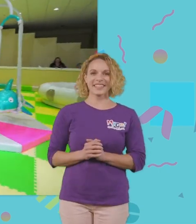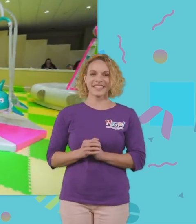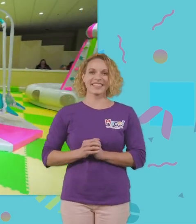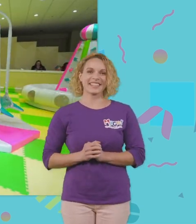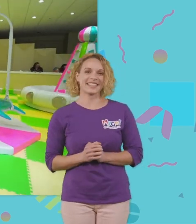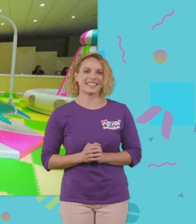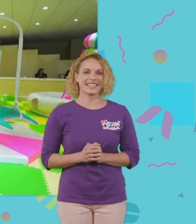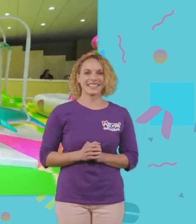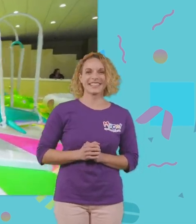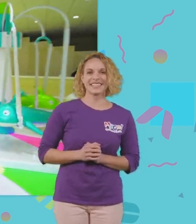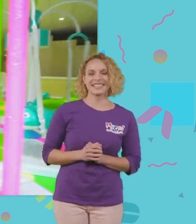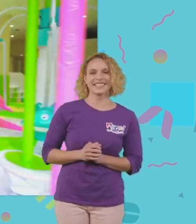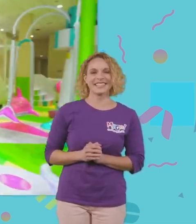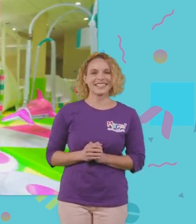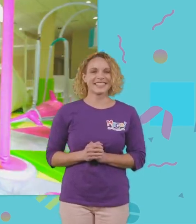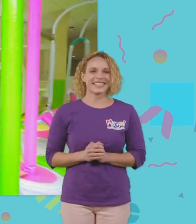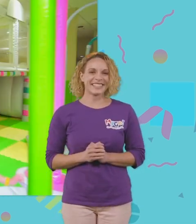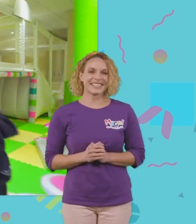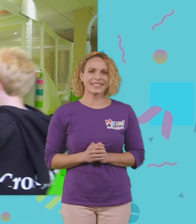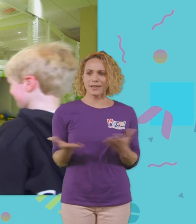Oh, come on!